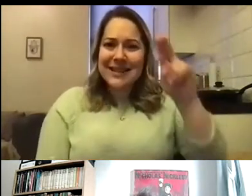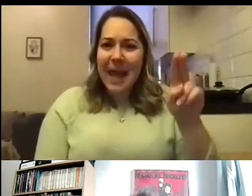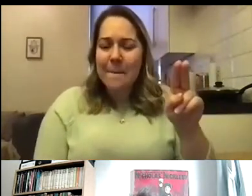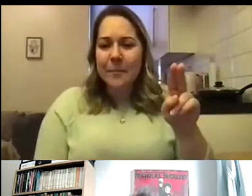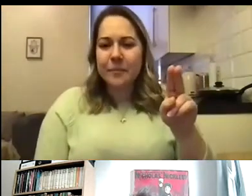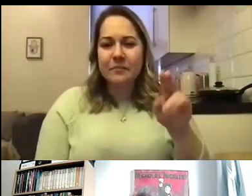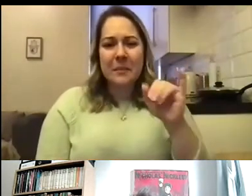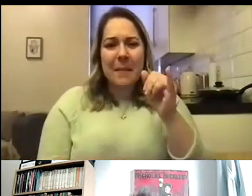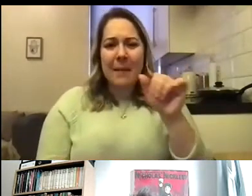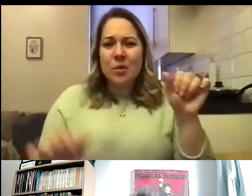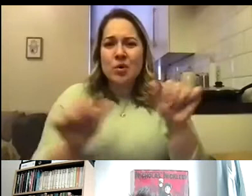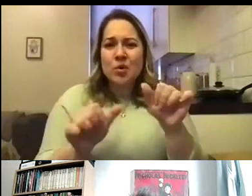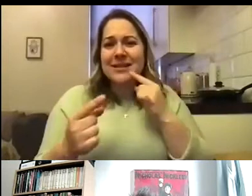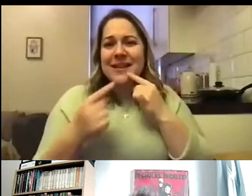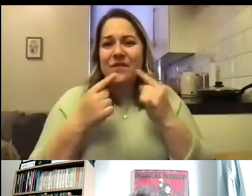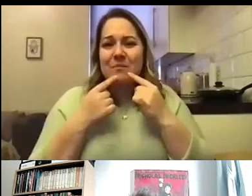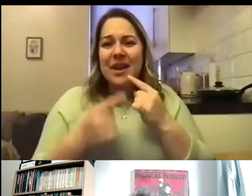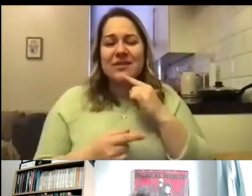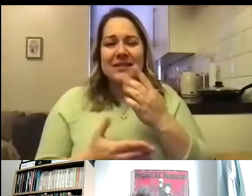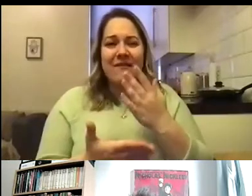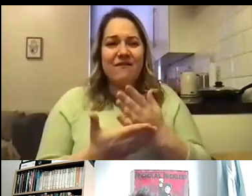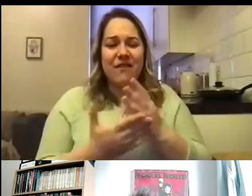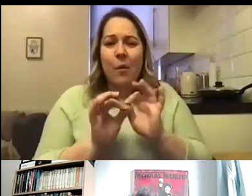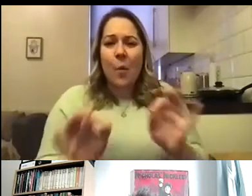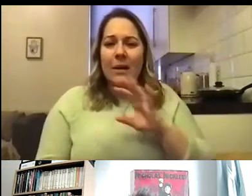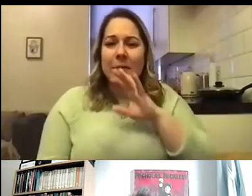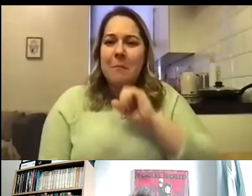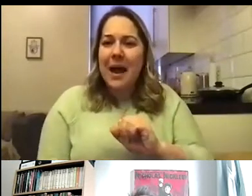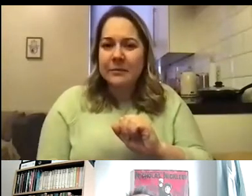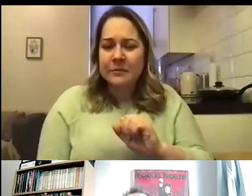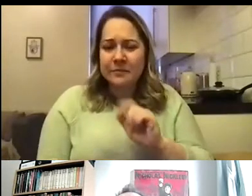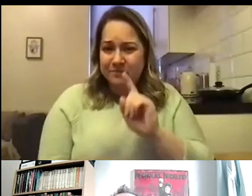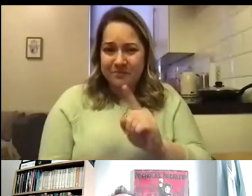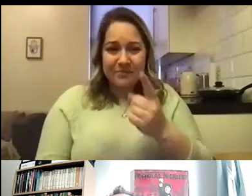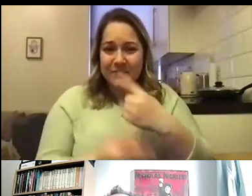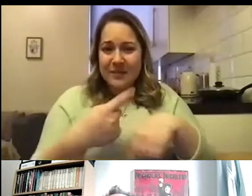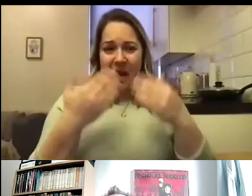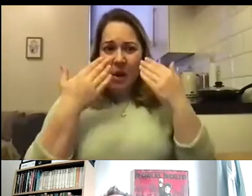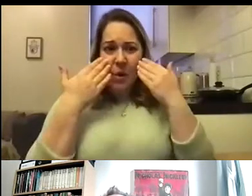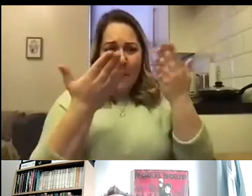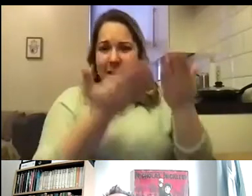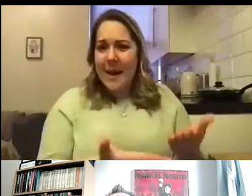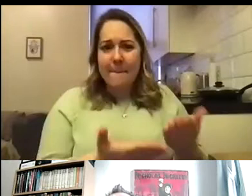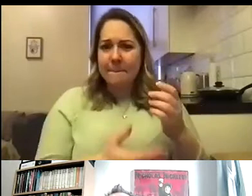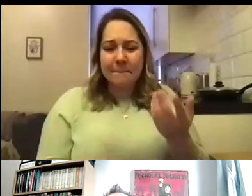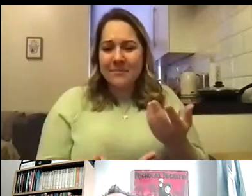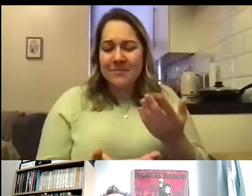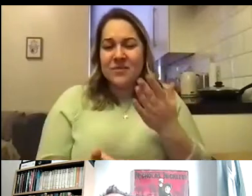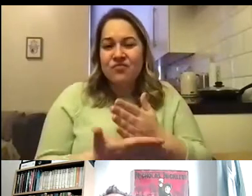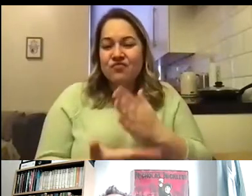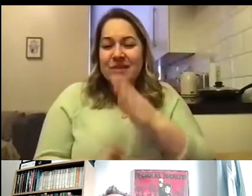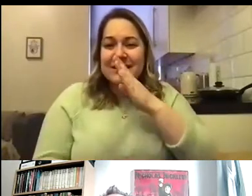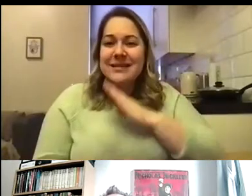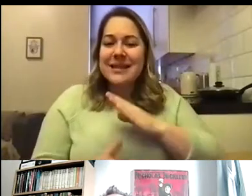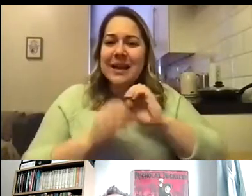find a little bit that say he was a very quiet man. They don't really know much about him. And I think it's sad that gets